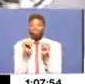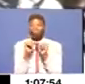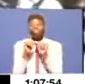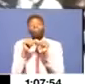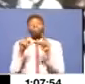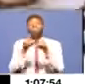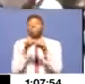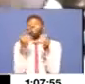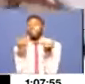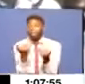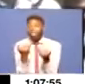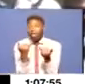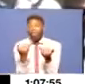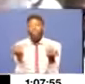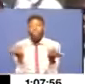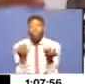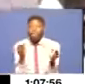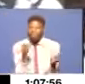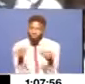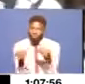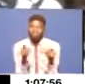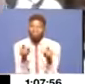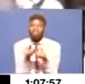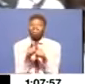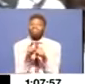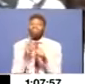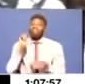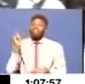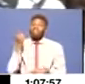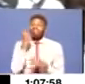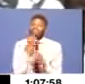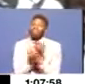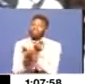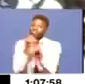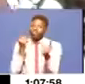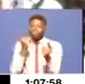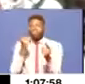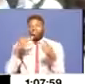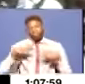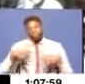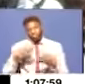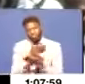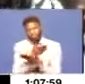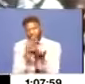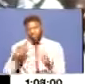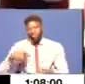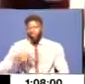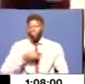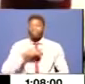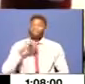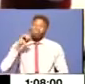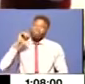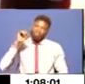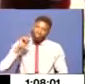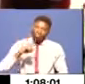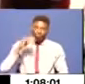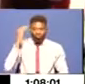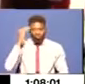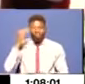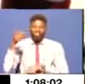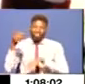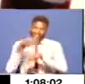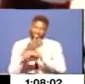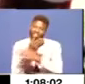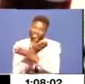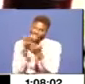hii hapa Busia, Kenya mzima. Tafadhalini wananchi, tujue ya kwamba cancers are now with us. He said